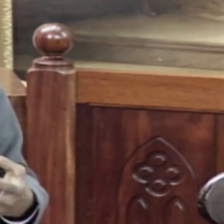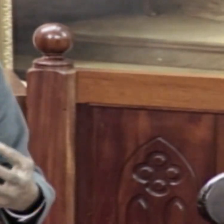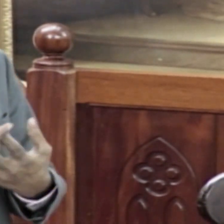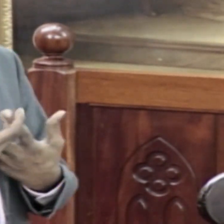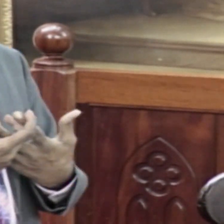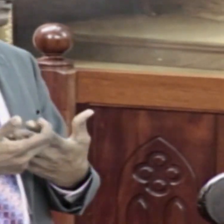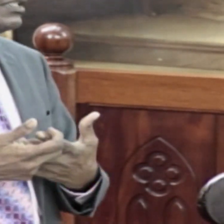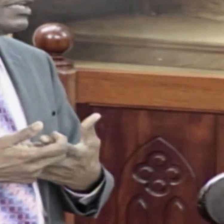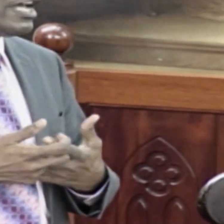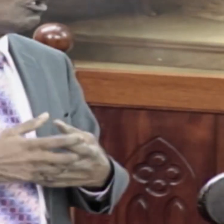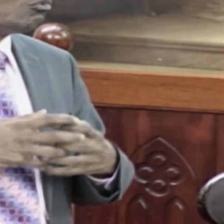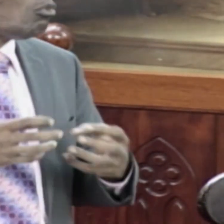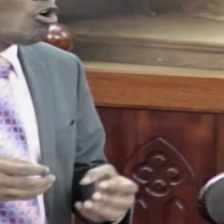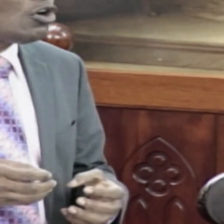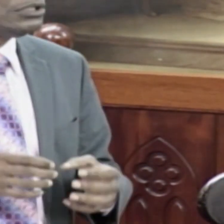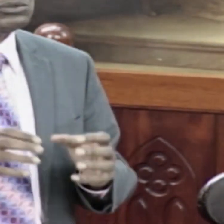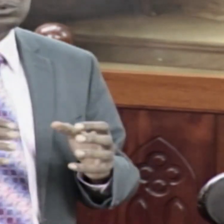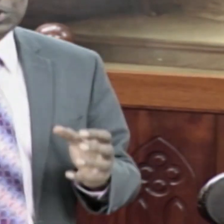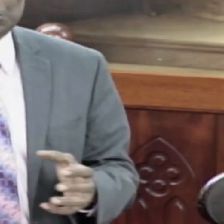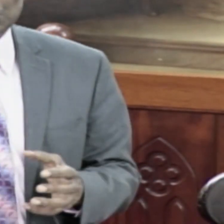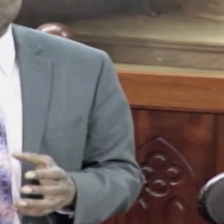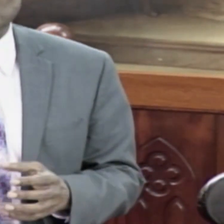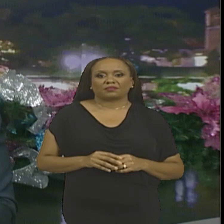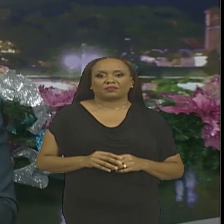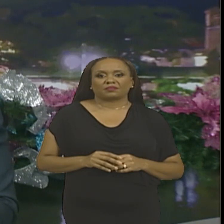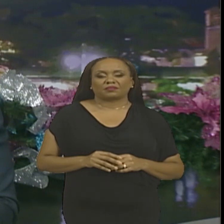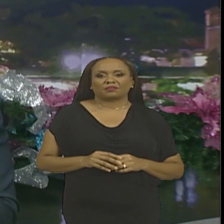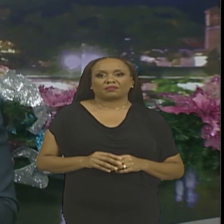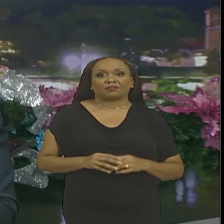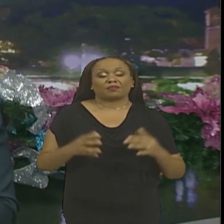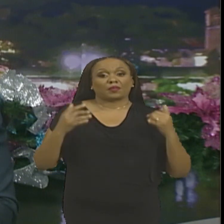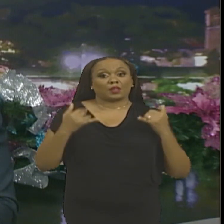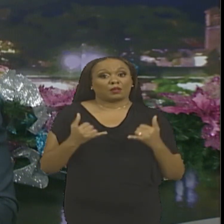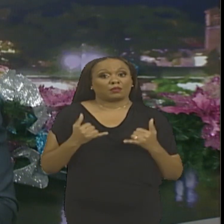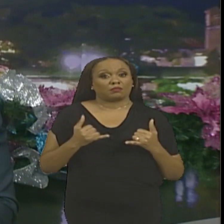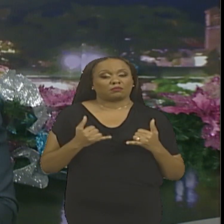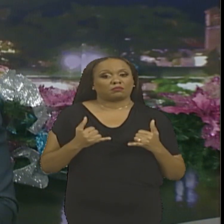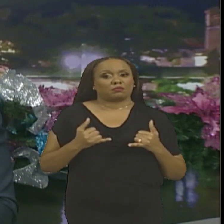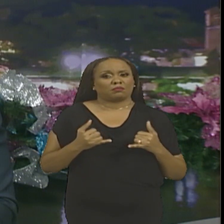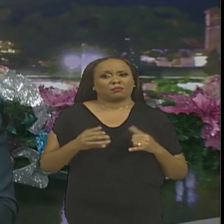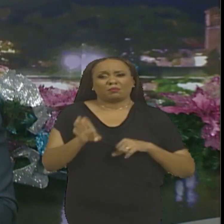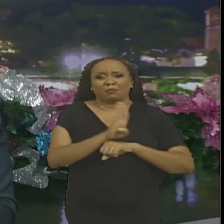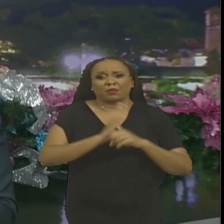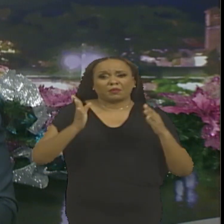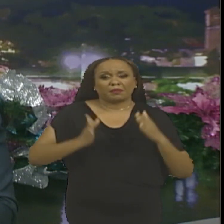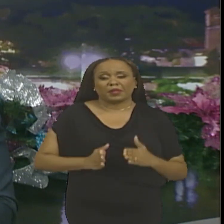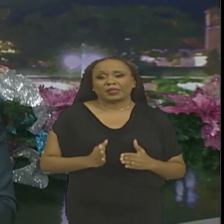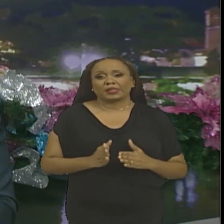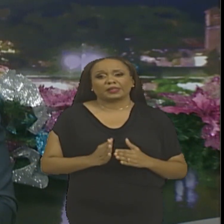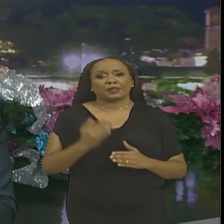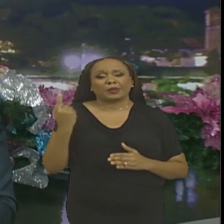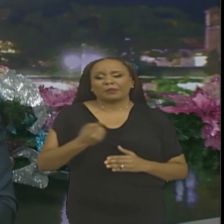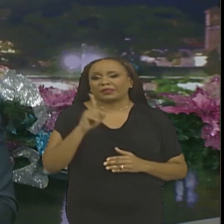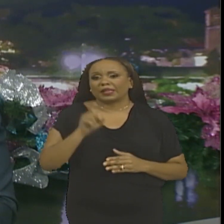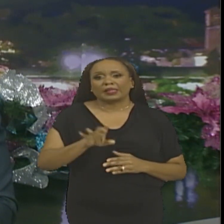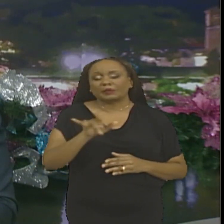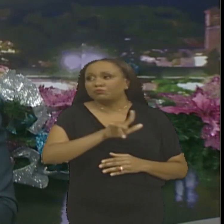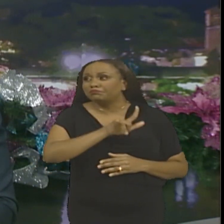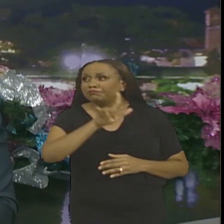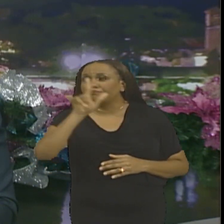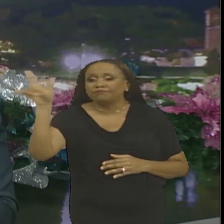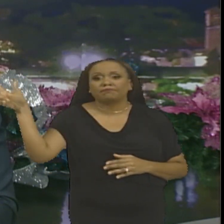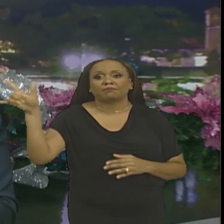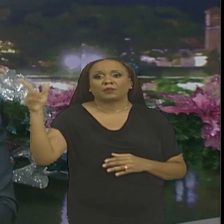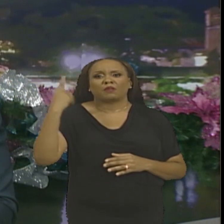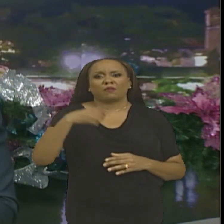see ourselves as one region. The days of Barbadians being forced to travel overseas for expensive medical